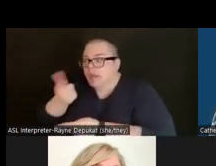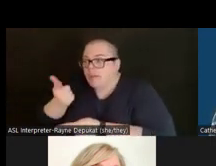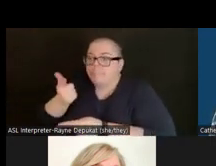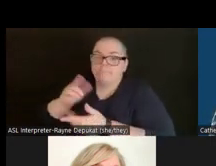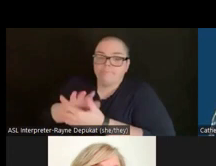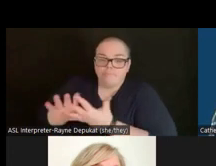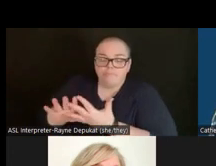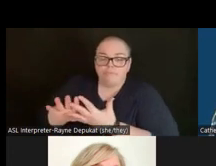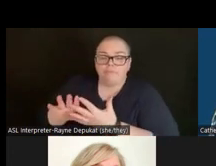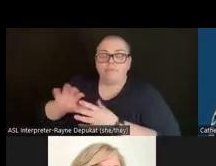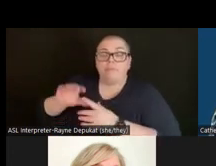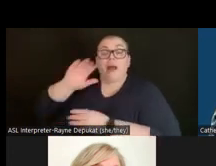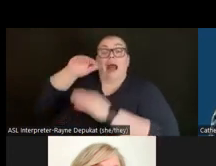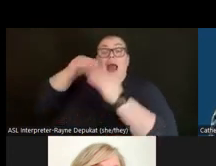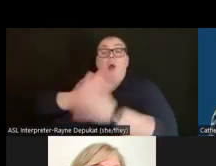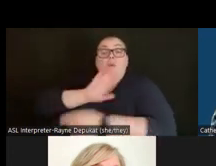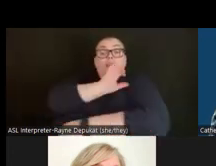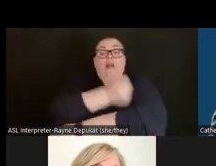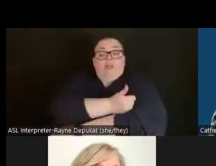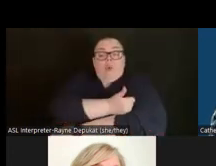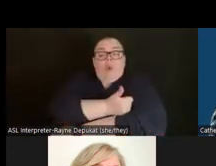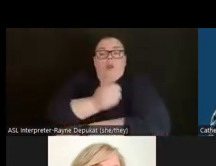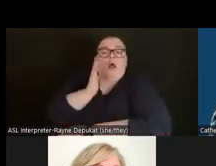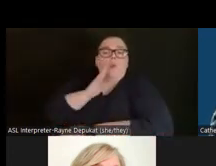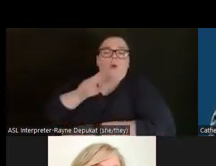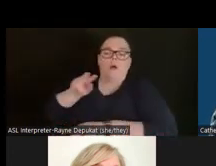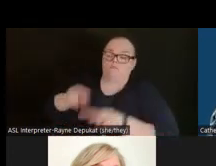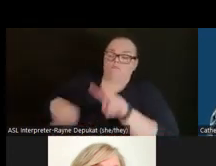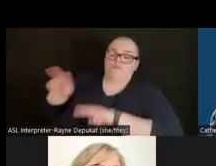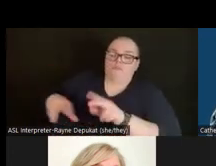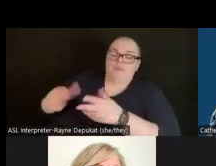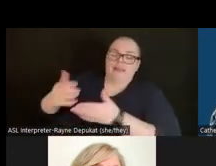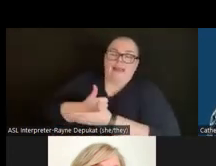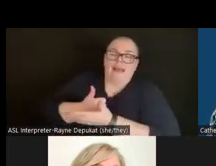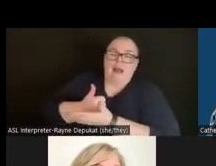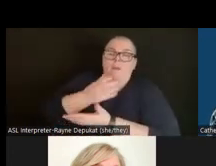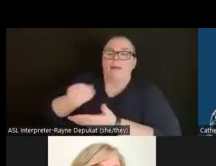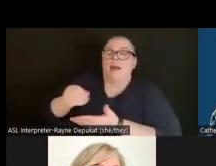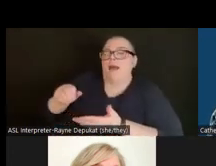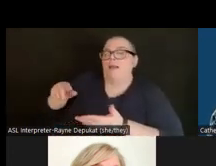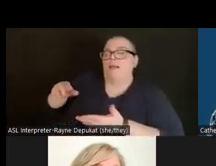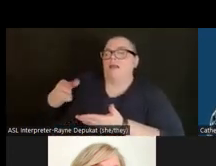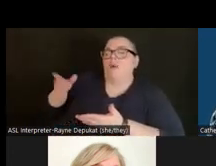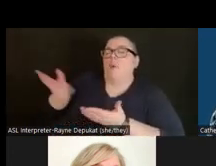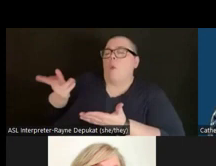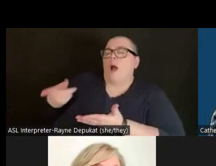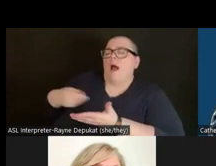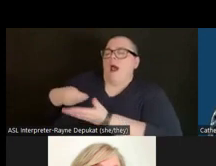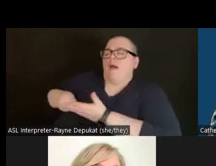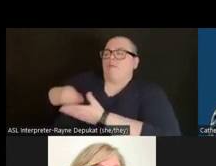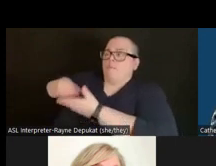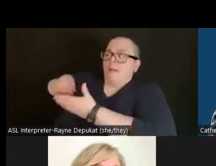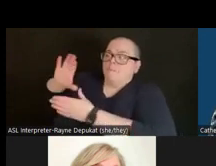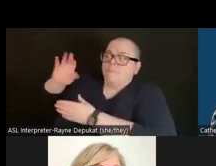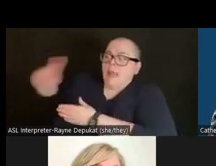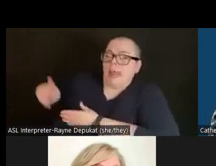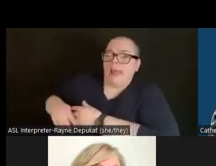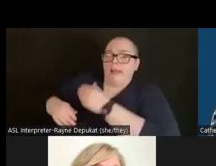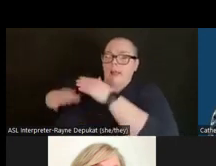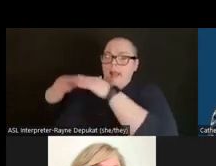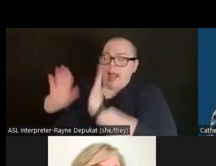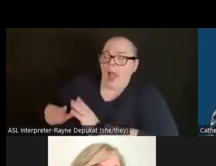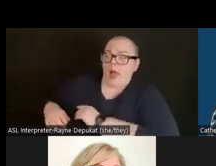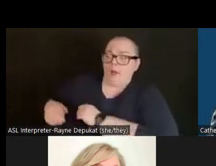the housing authority will look at the income and assets of that person in deciding if